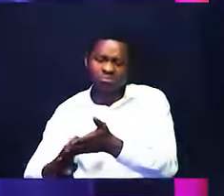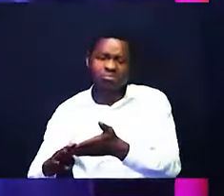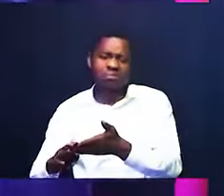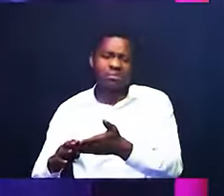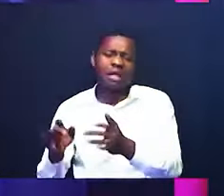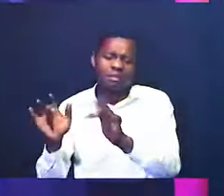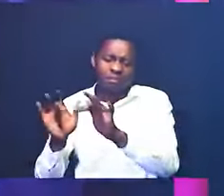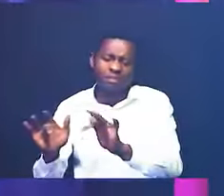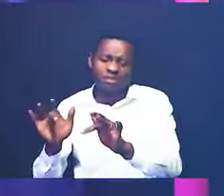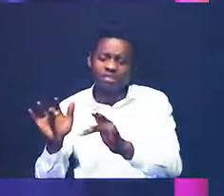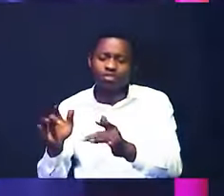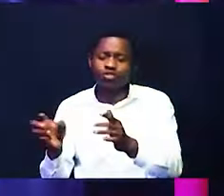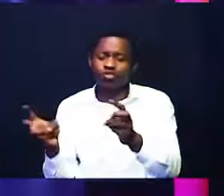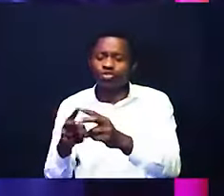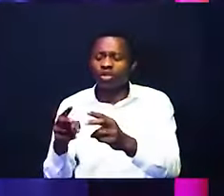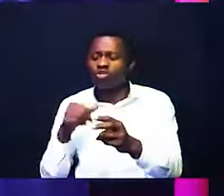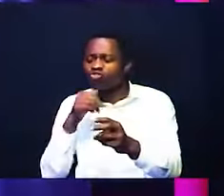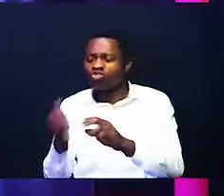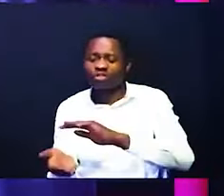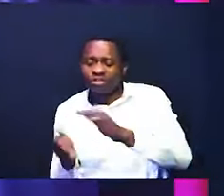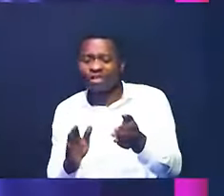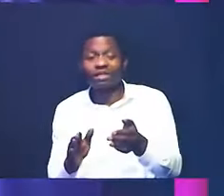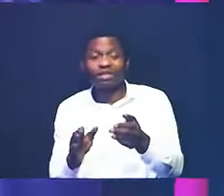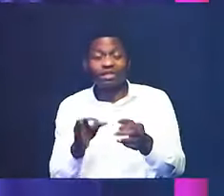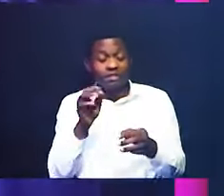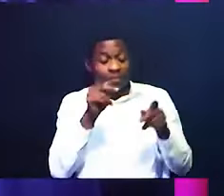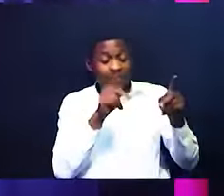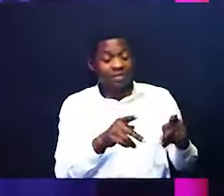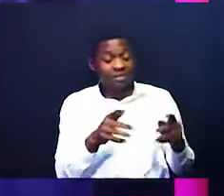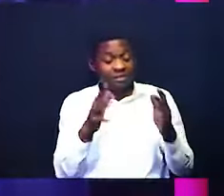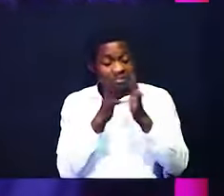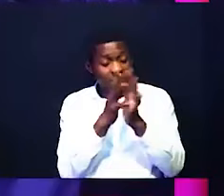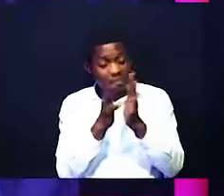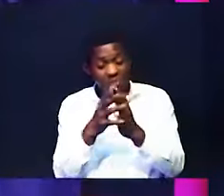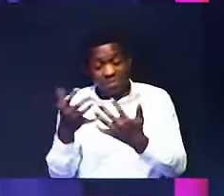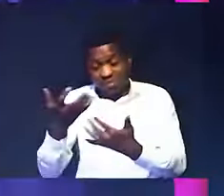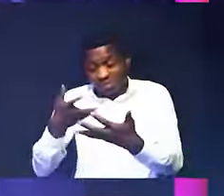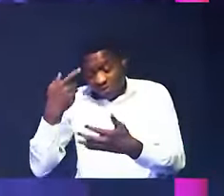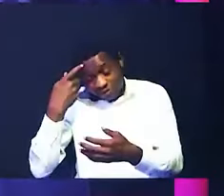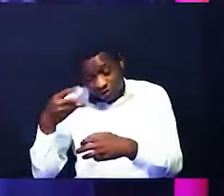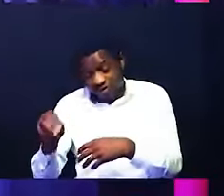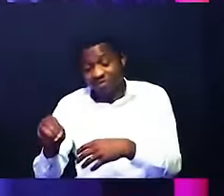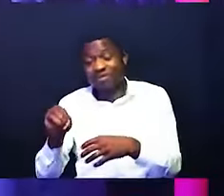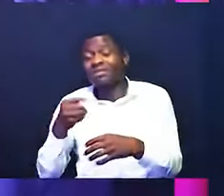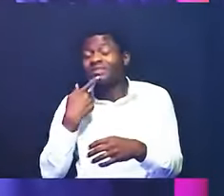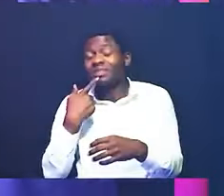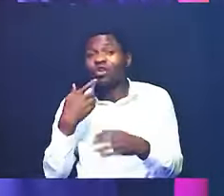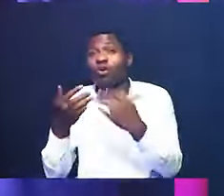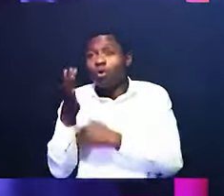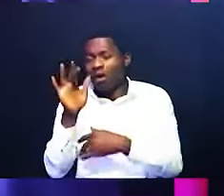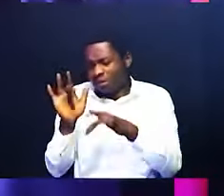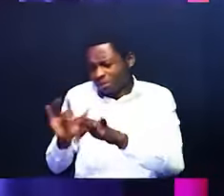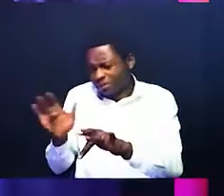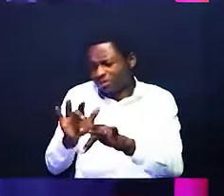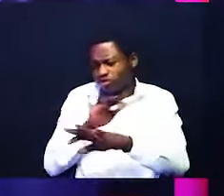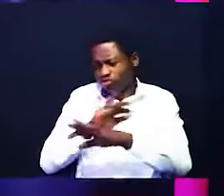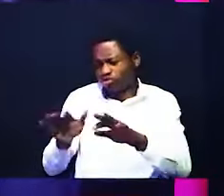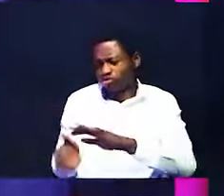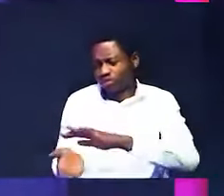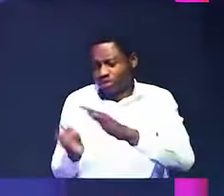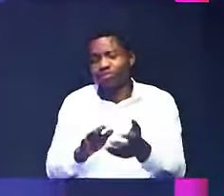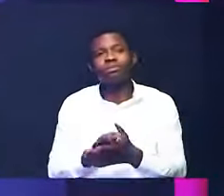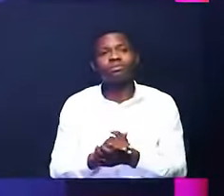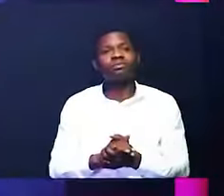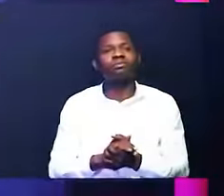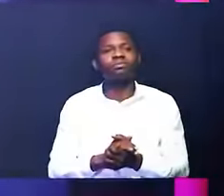from going to the pit. Na enumuno o hununu mobo kase, kwa jino. Now I'm called to say, "I'm in a new mood." I have